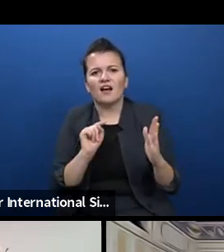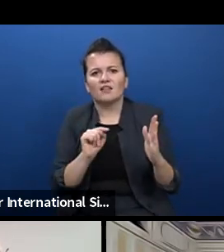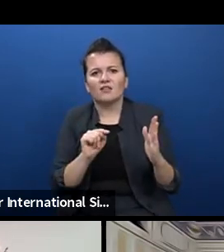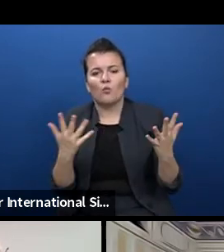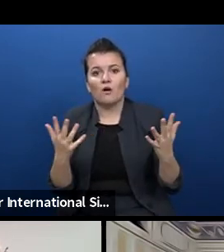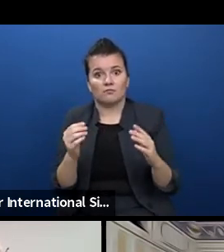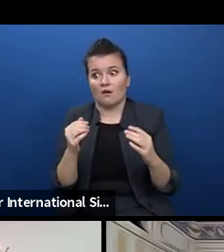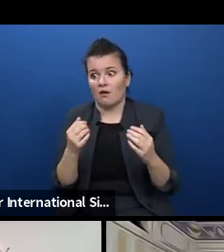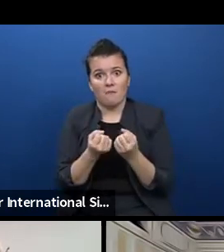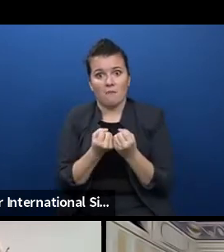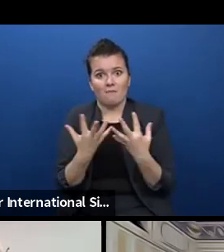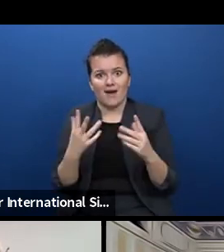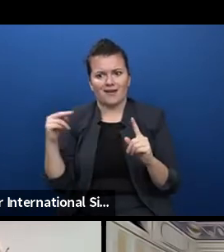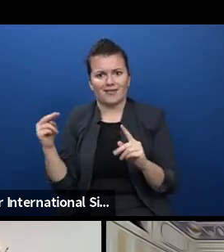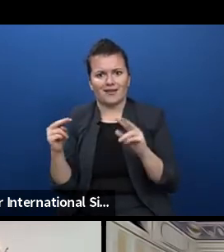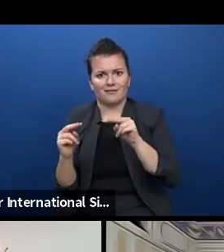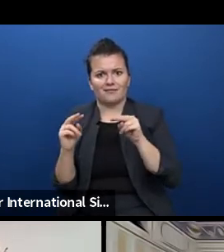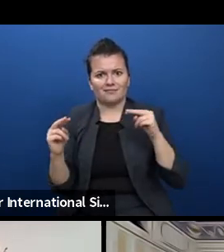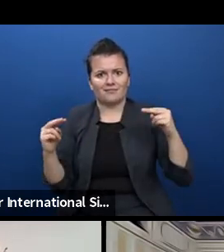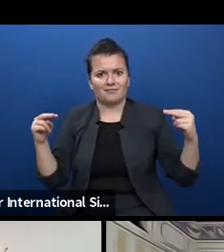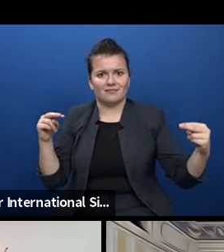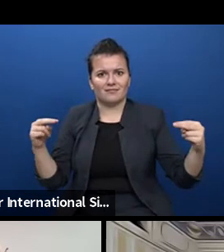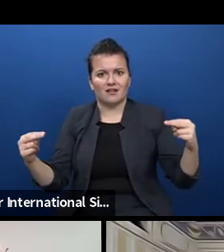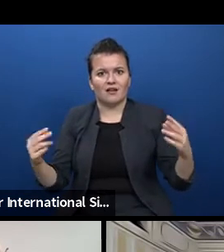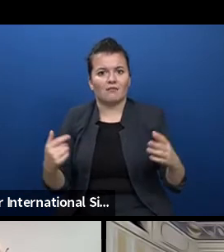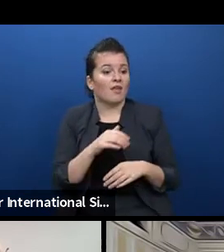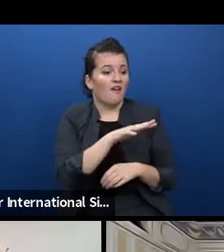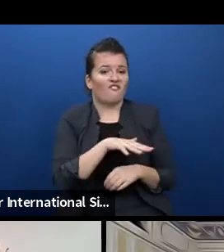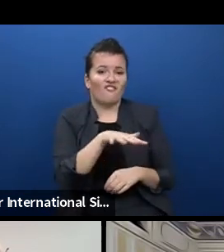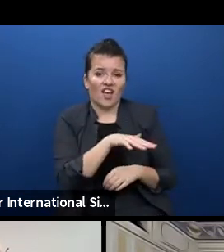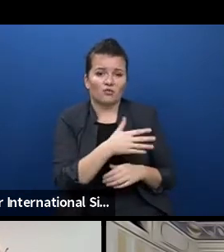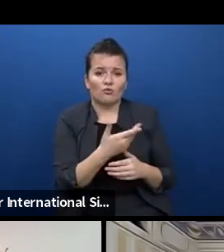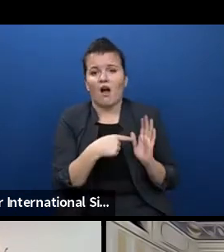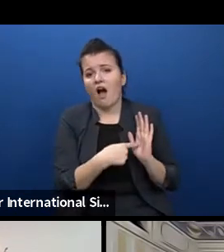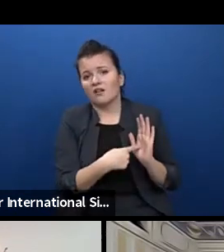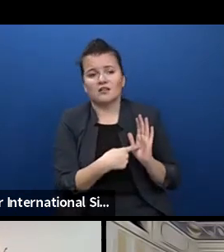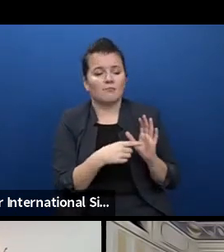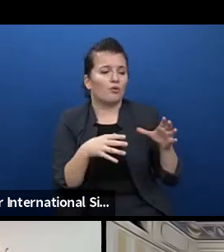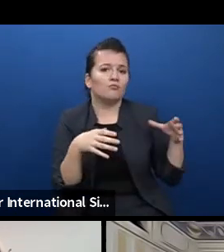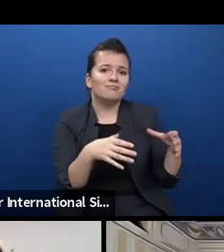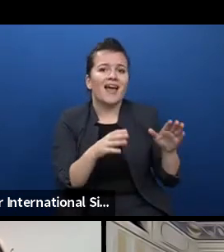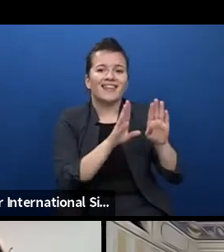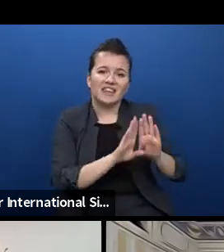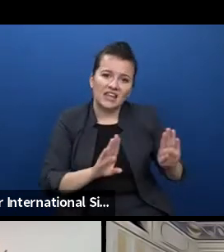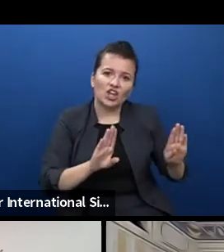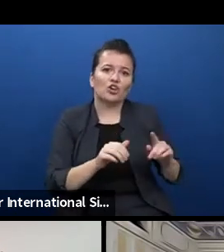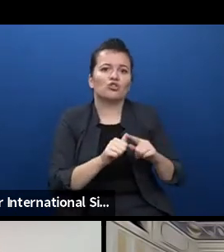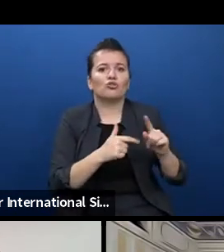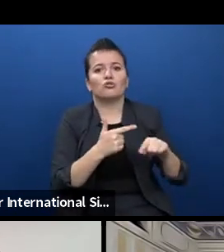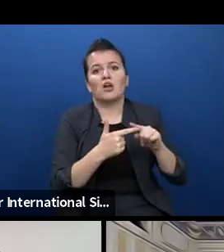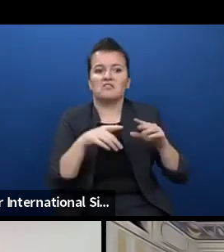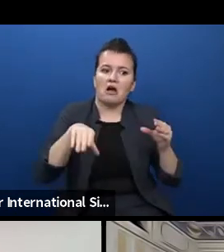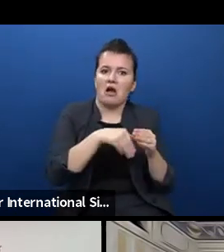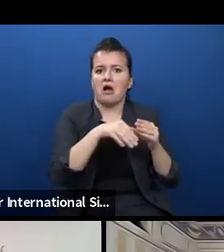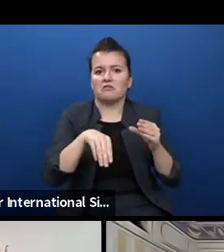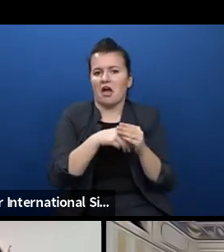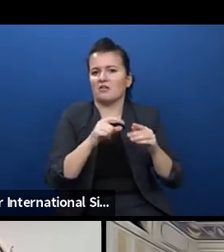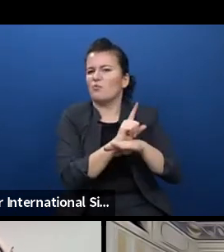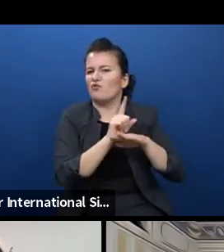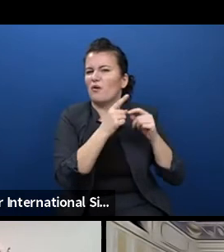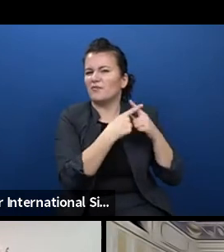multidisciplinary aspect and the fact that you have venues that are showcasing not only theatre, but also other types of performing arts. So I